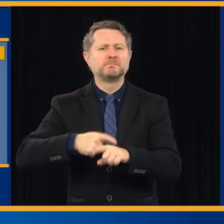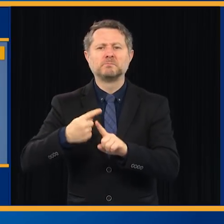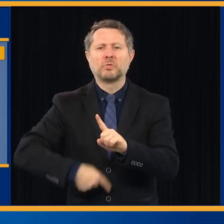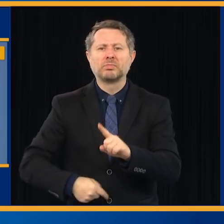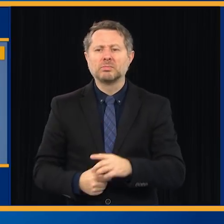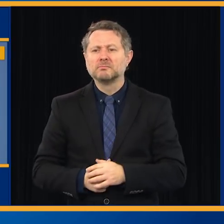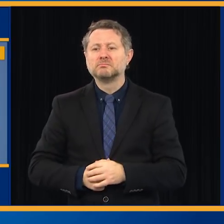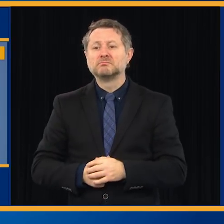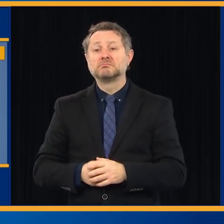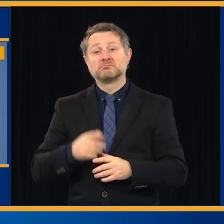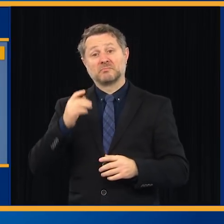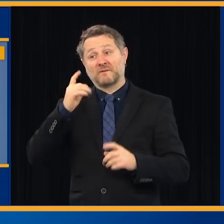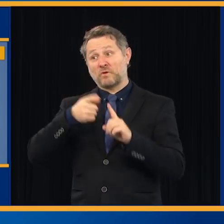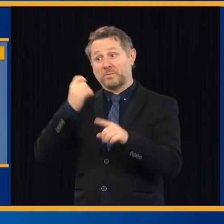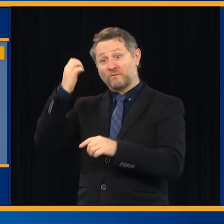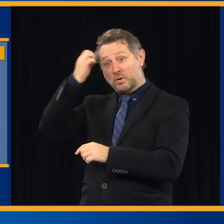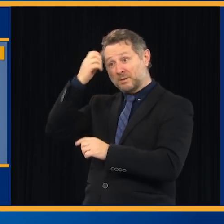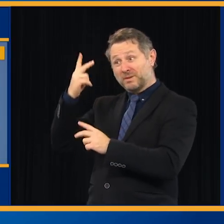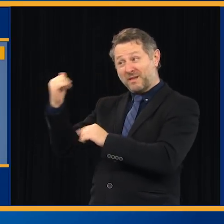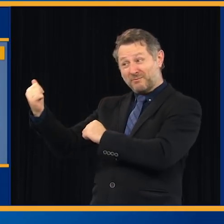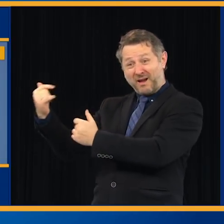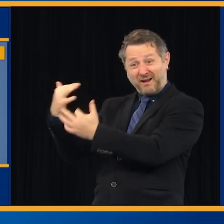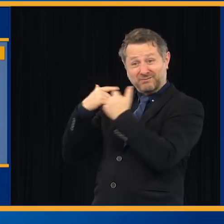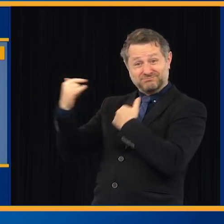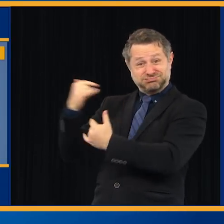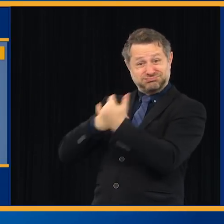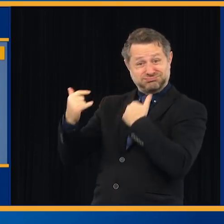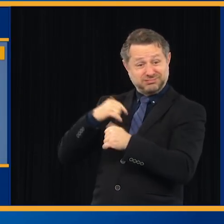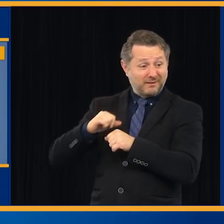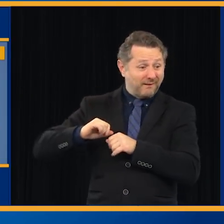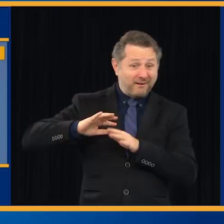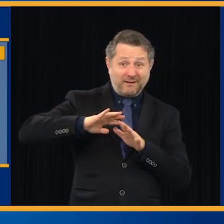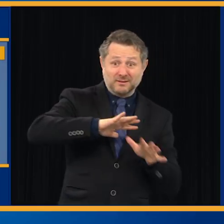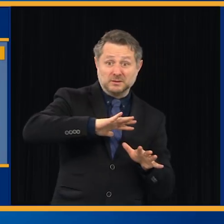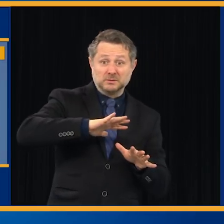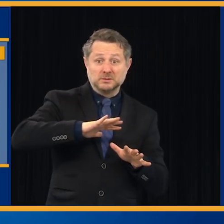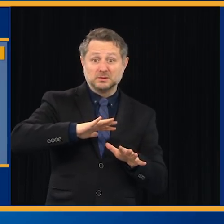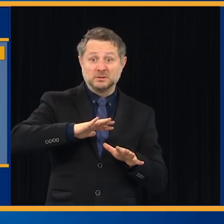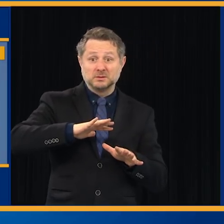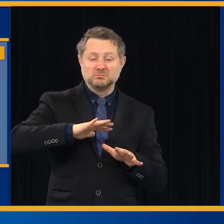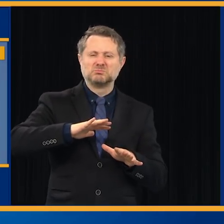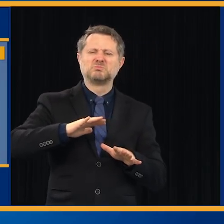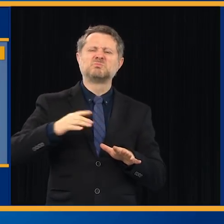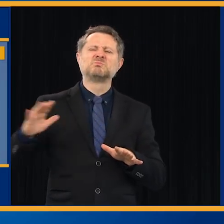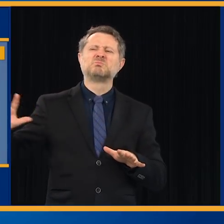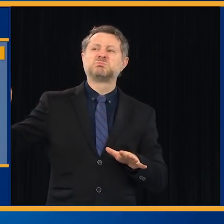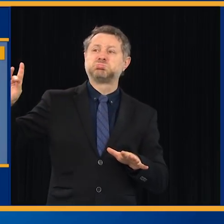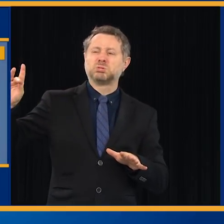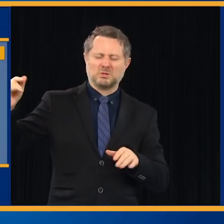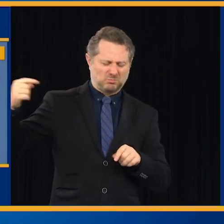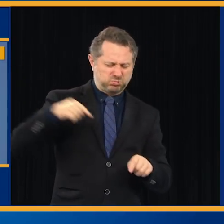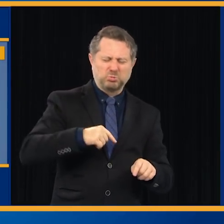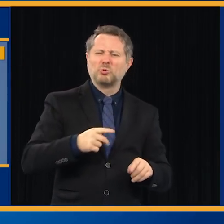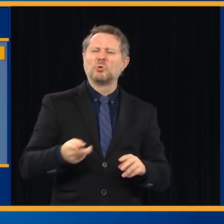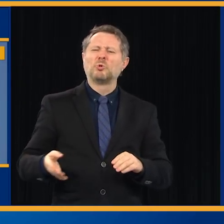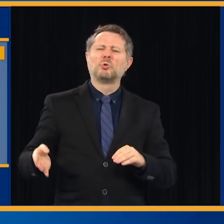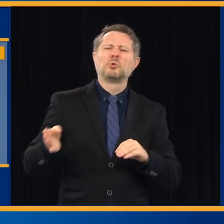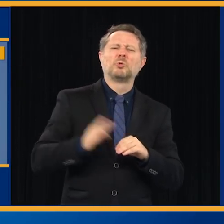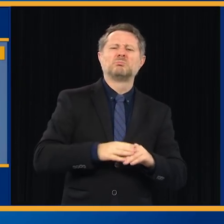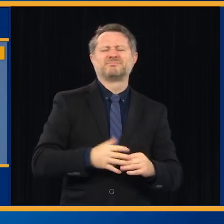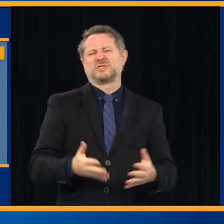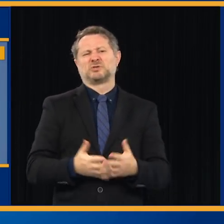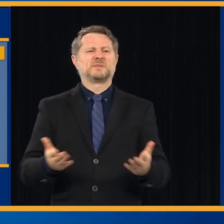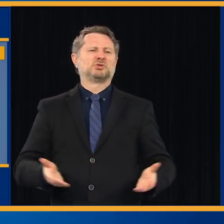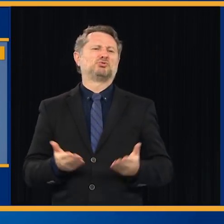Europe, once Europe was having outbreaks, really accelerated our importation and the rapid spread.